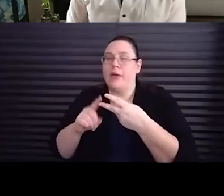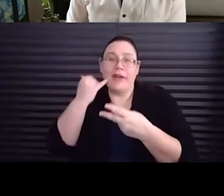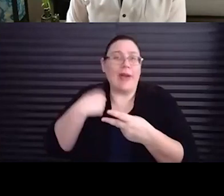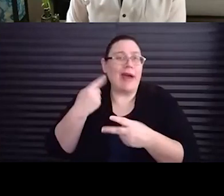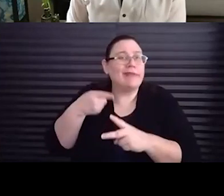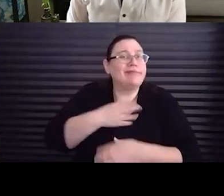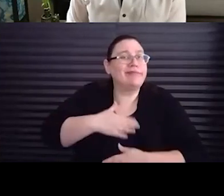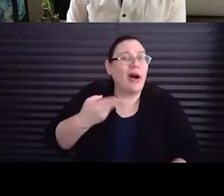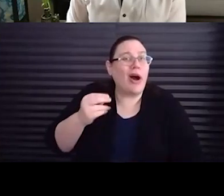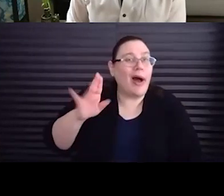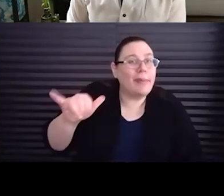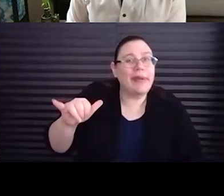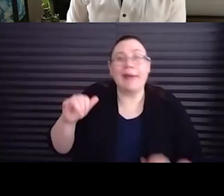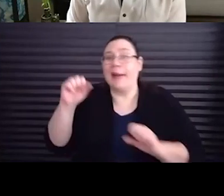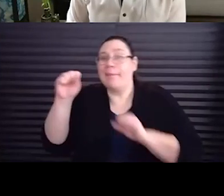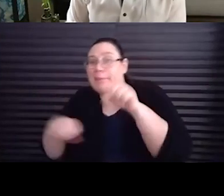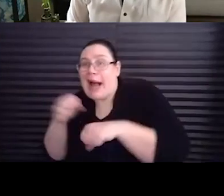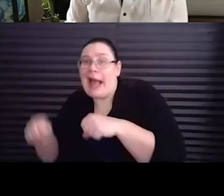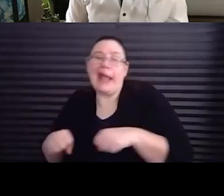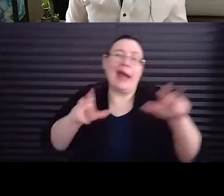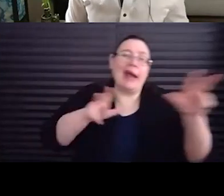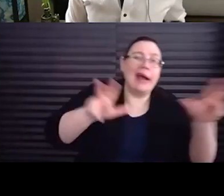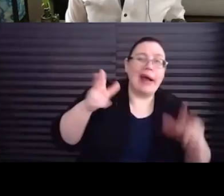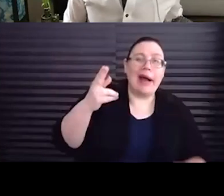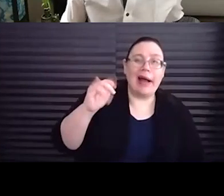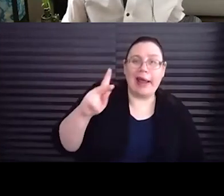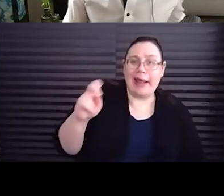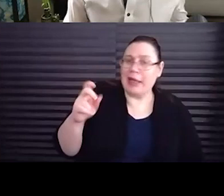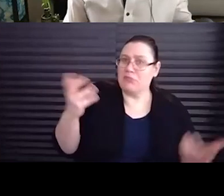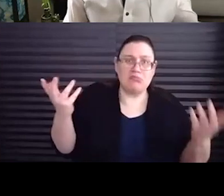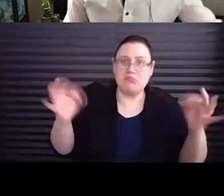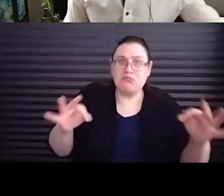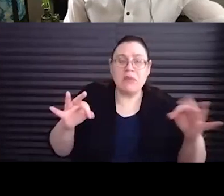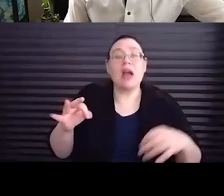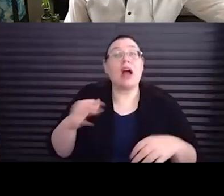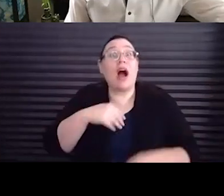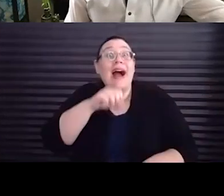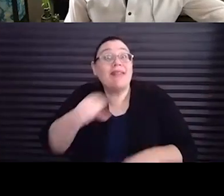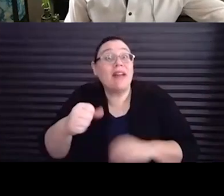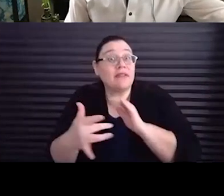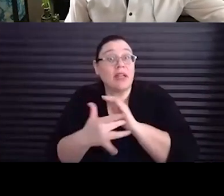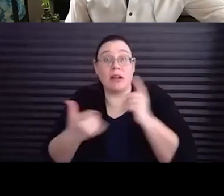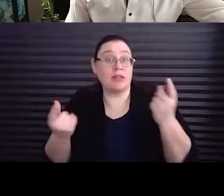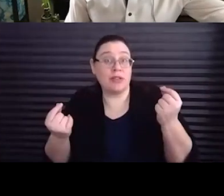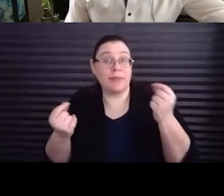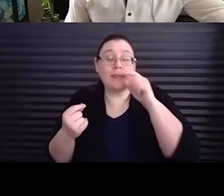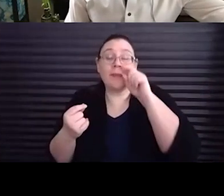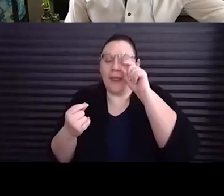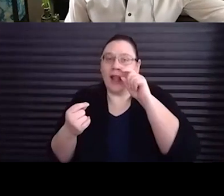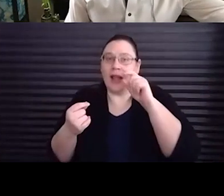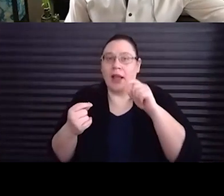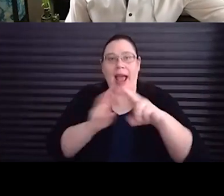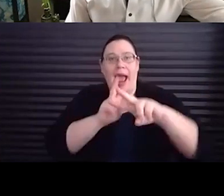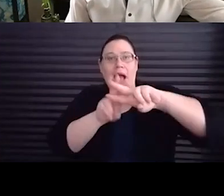you're bike riding, or if you're hiking, that's sort of sustainable. What I do love about technology is, you know, the power of hashtags